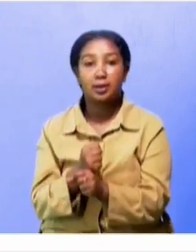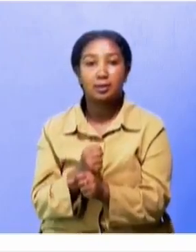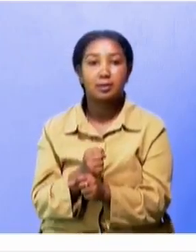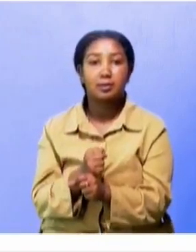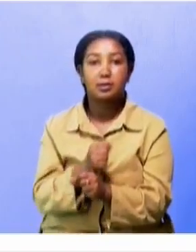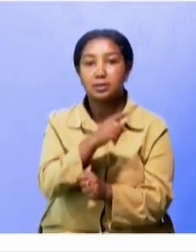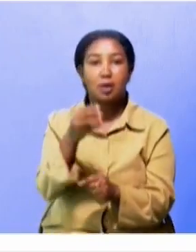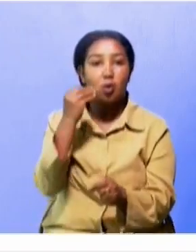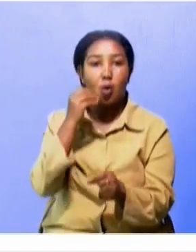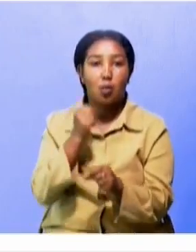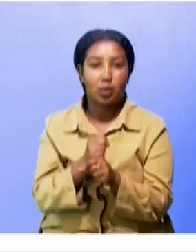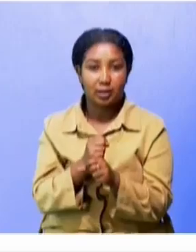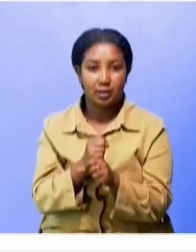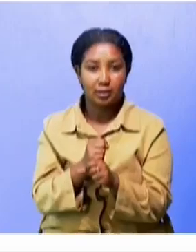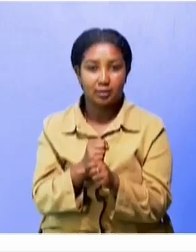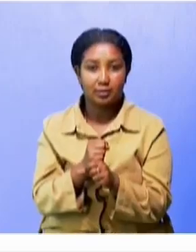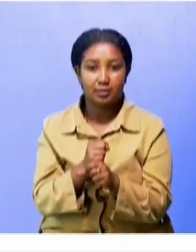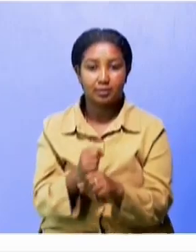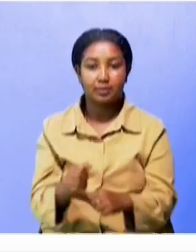their homework.